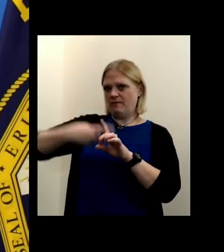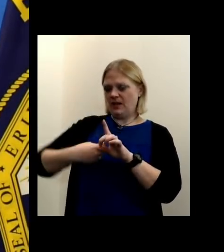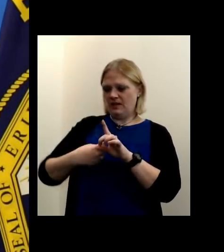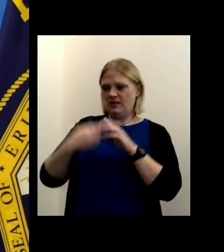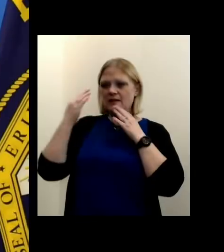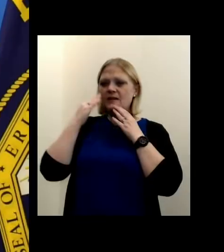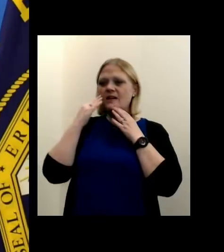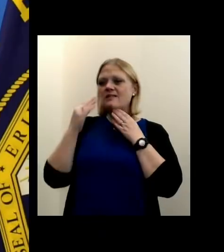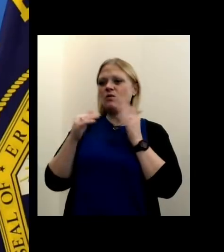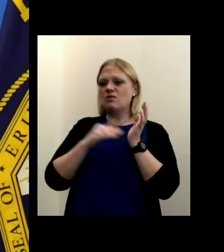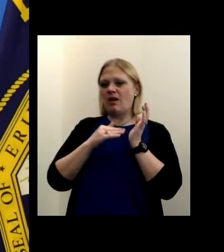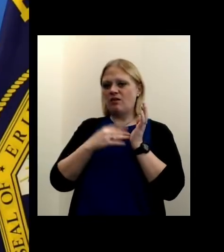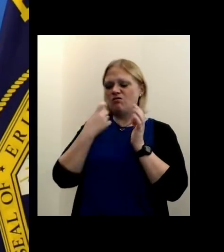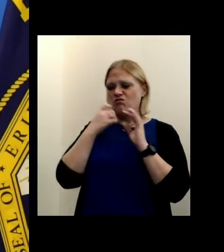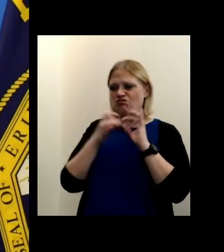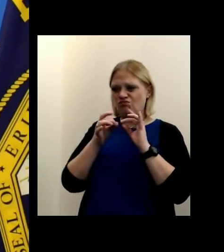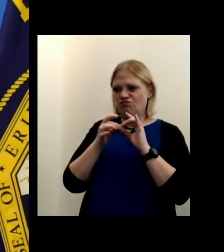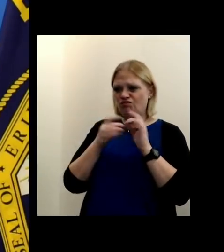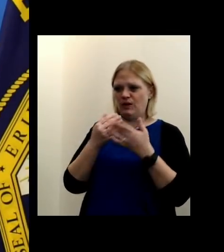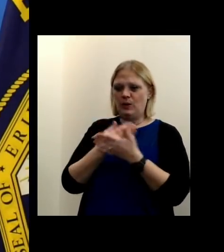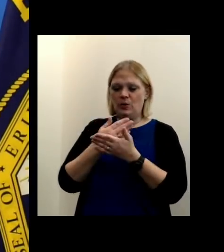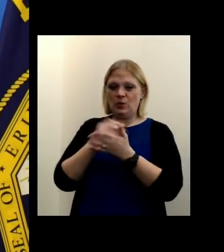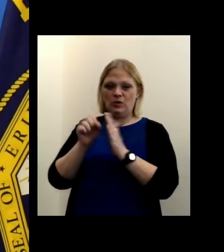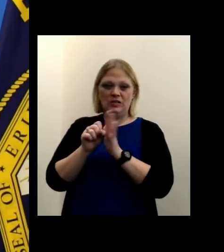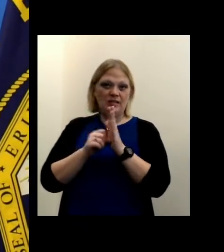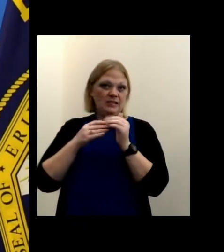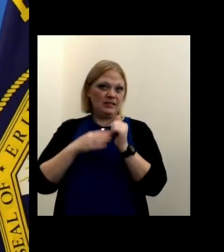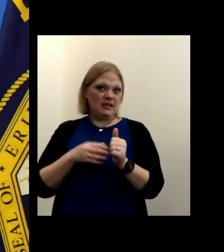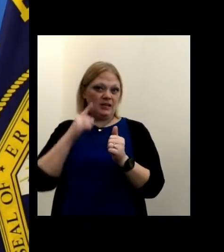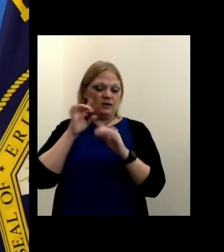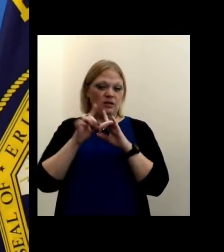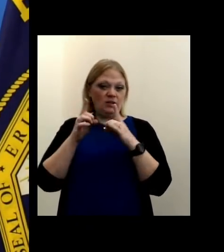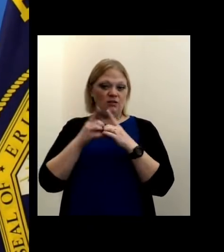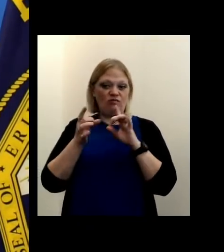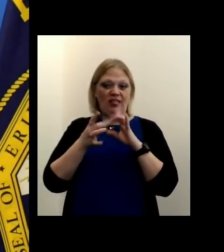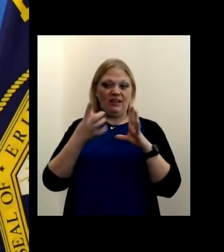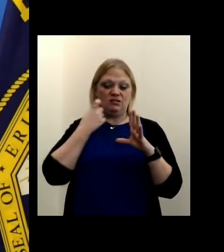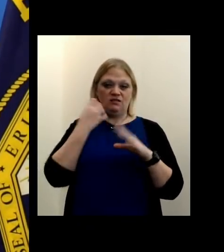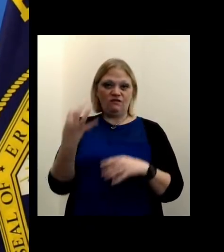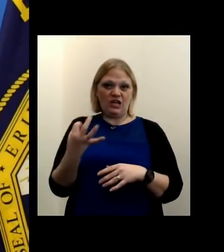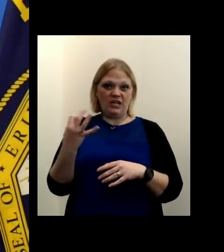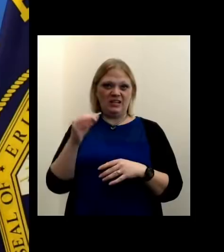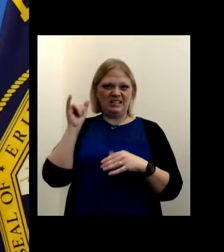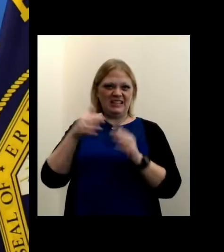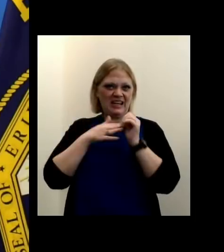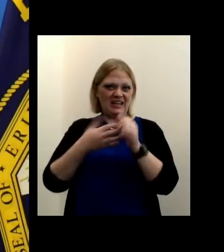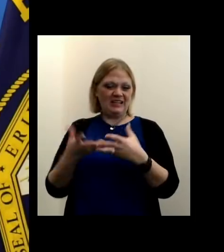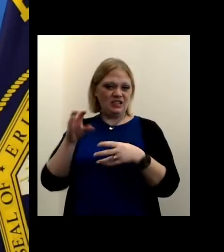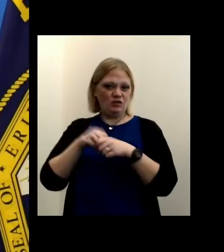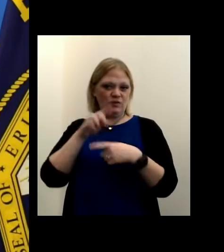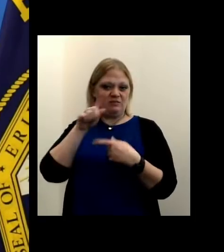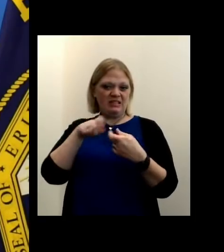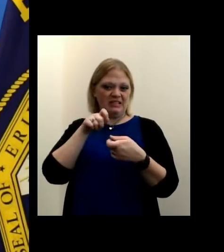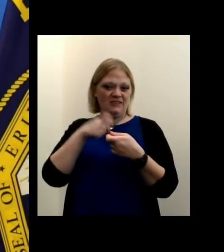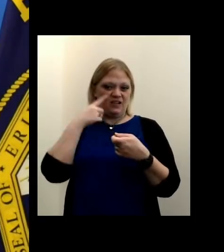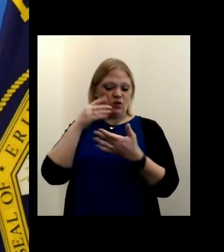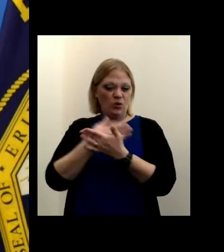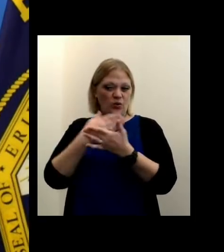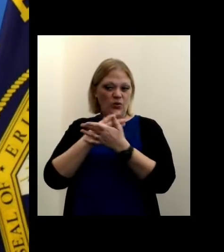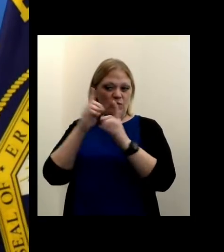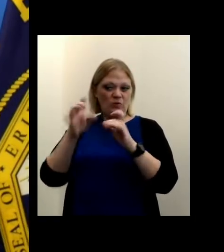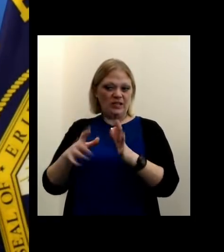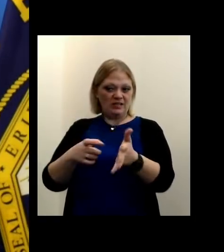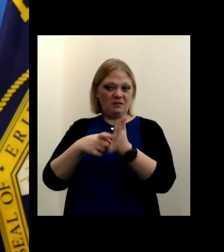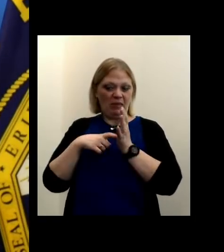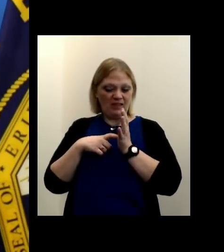I know, Doctor, you just mentioned today that new state guidance for districts was released Friday. Does that guidance include specifics for the new testing